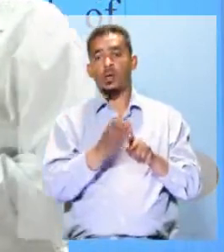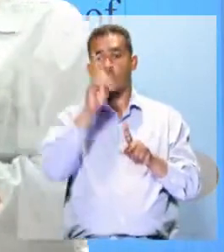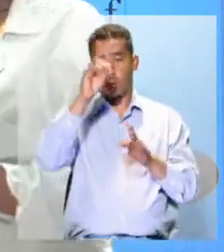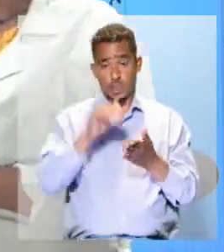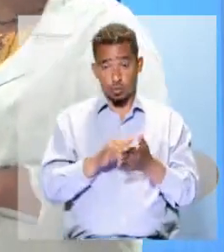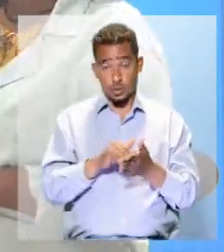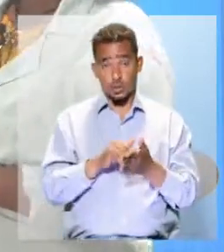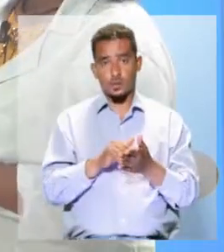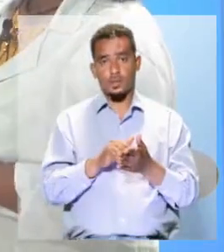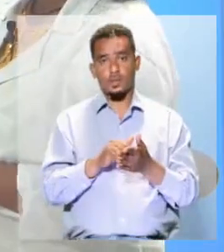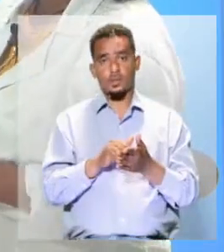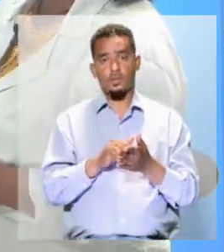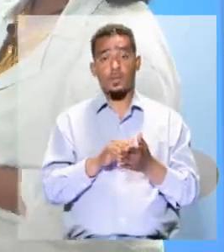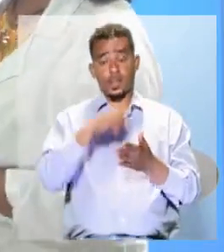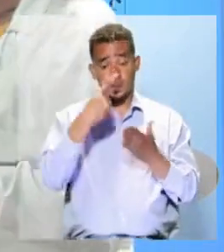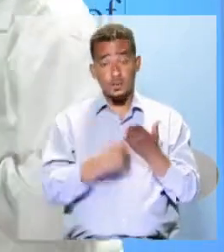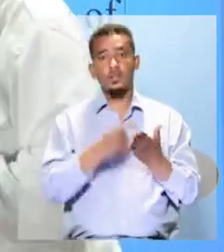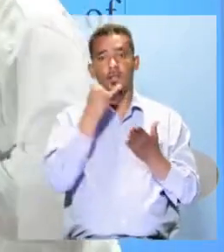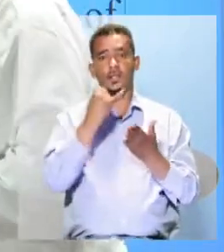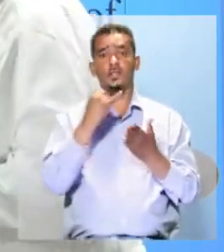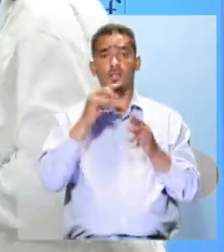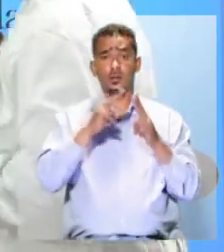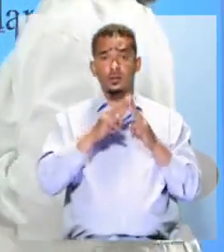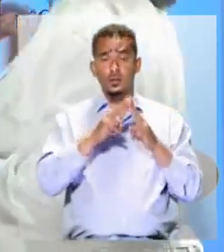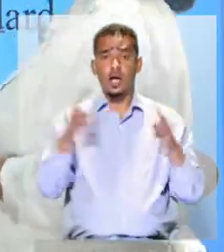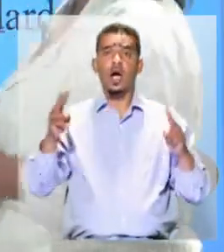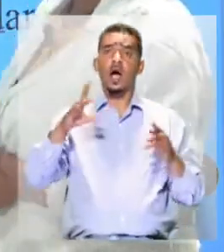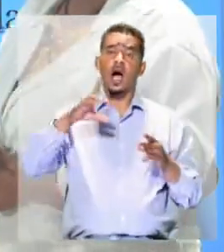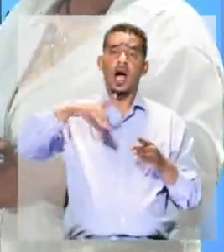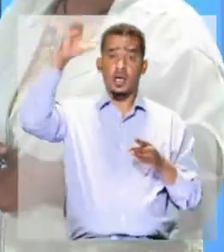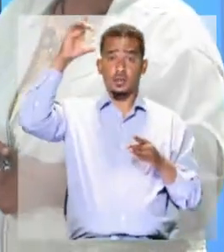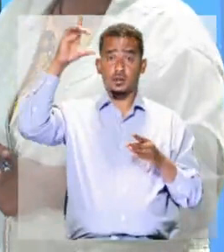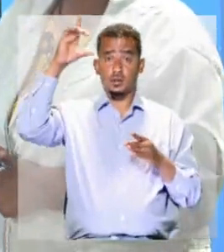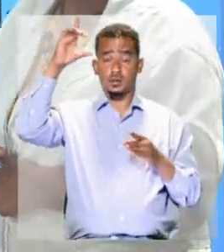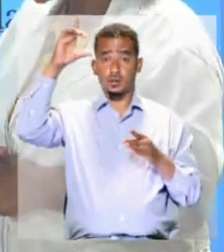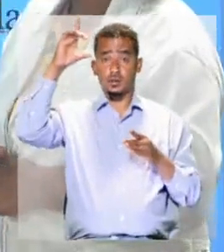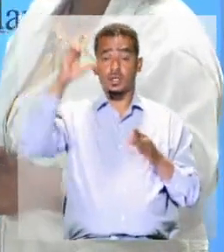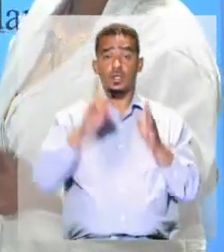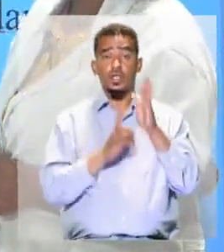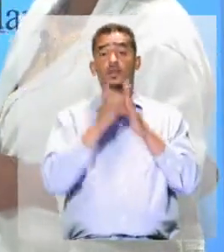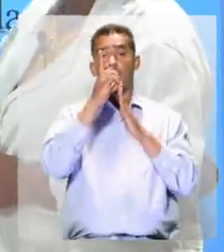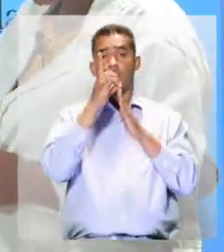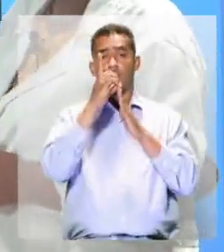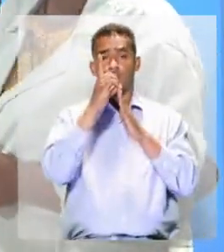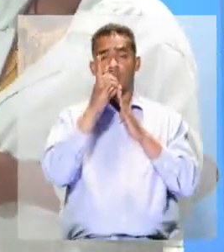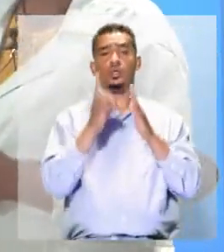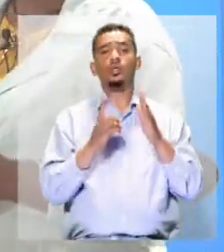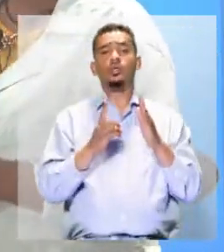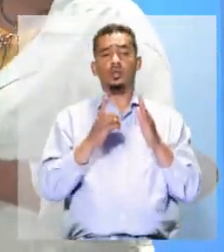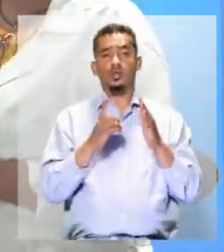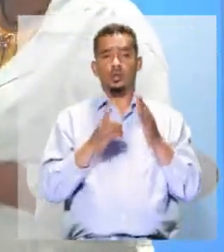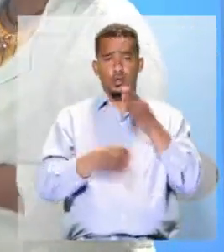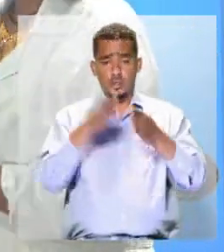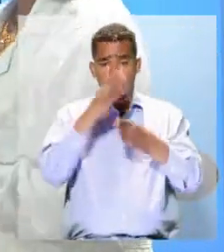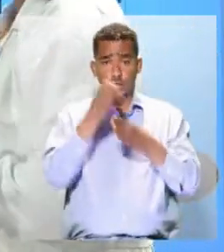1,000. This is the highest even for the standard of developing countries. The standard of